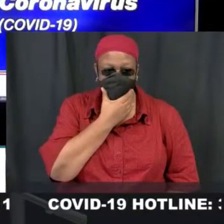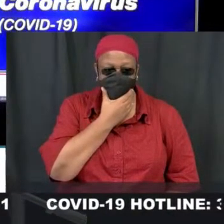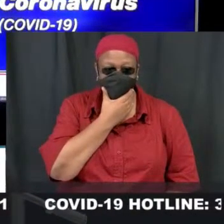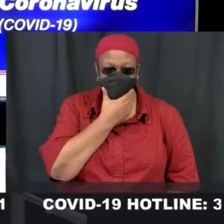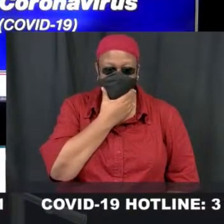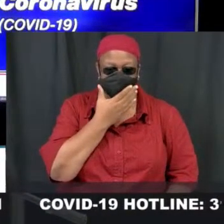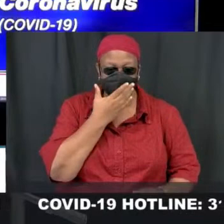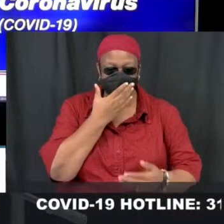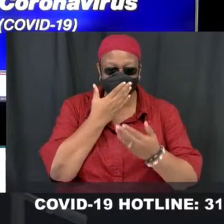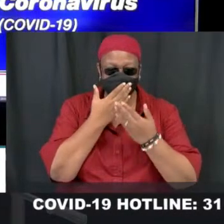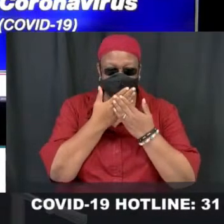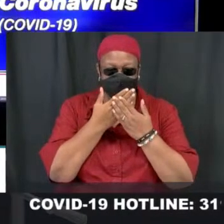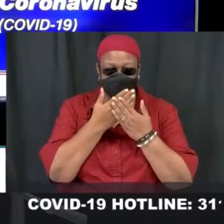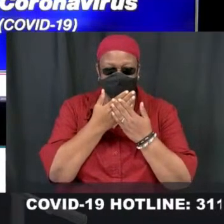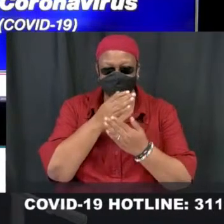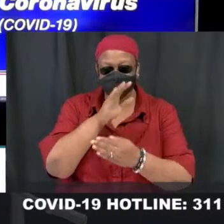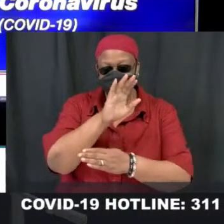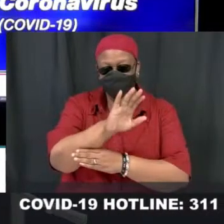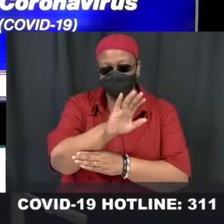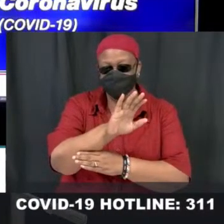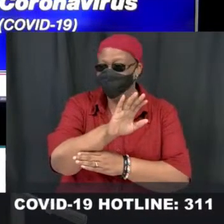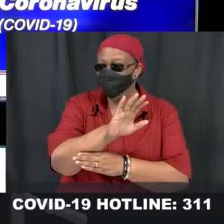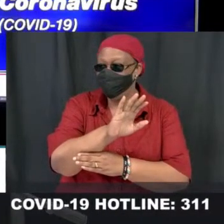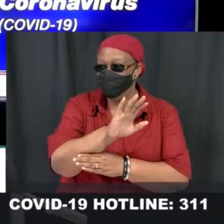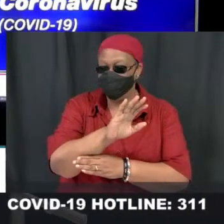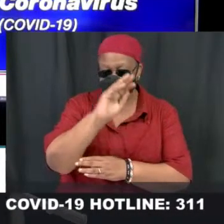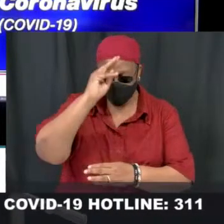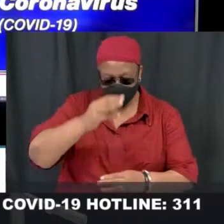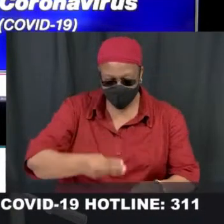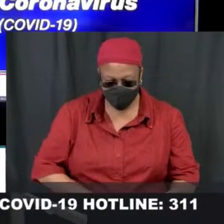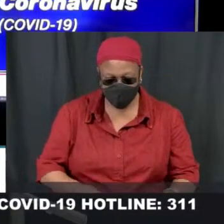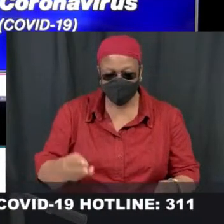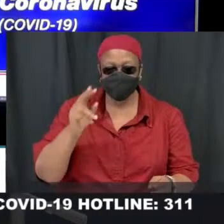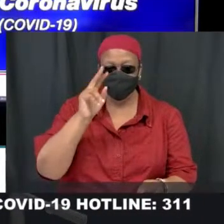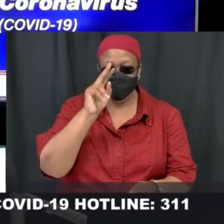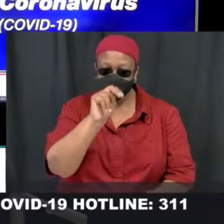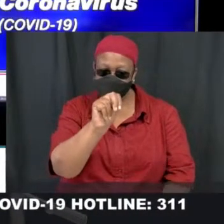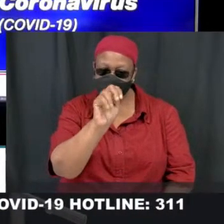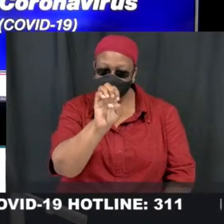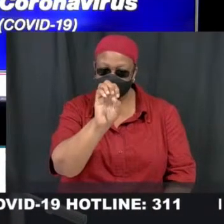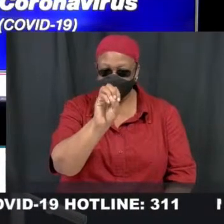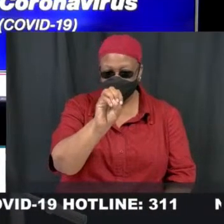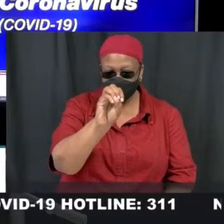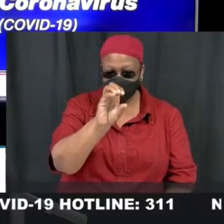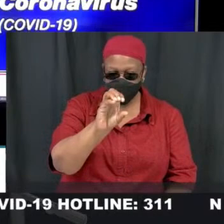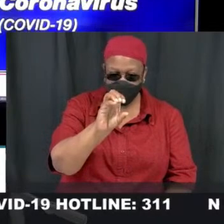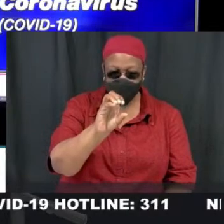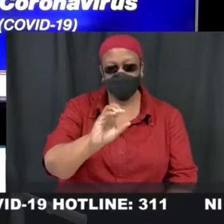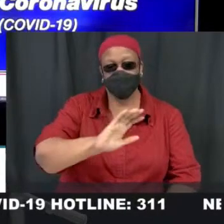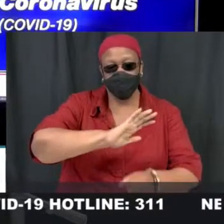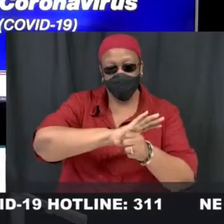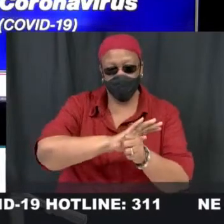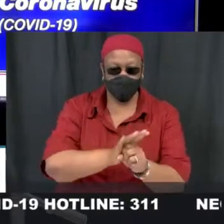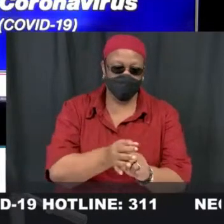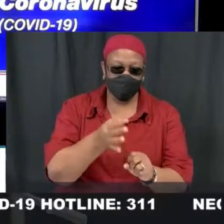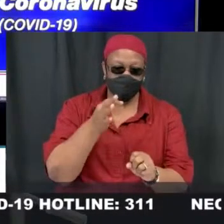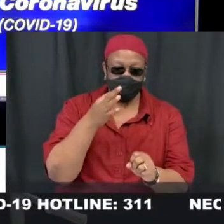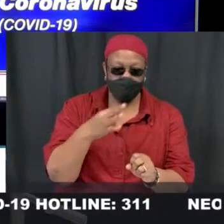A pleasant afternoon and welcome to the National Emergency Operations